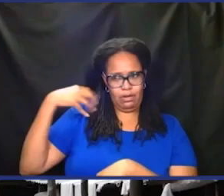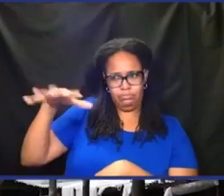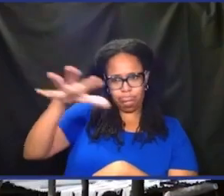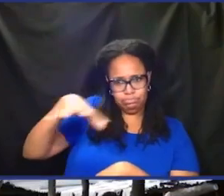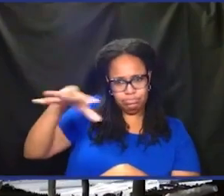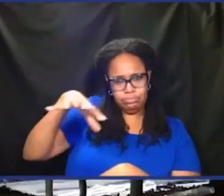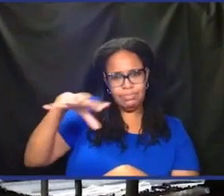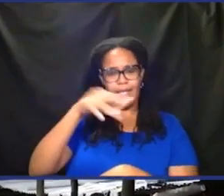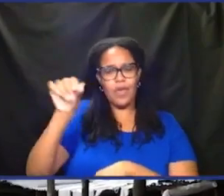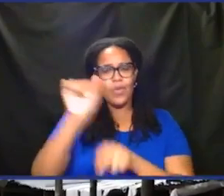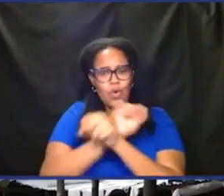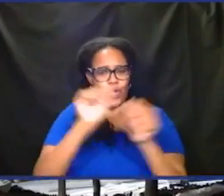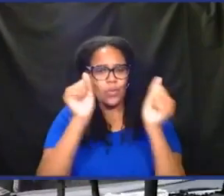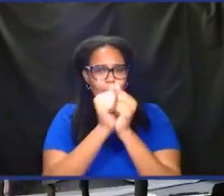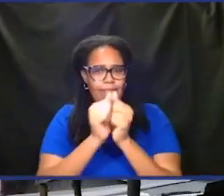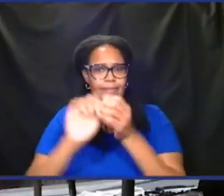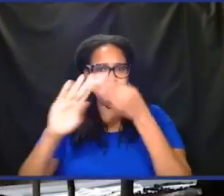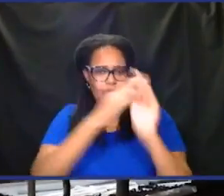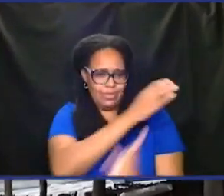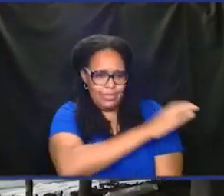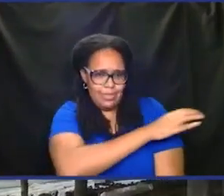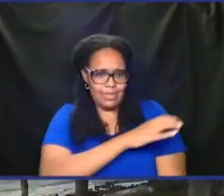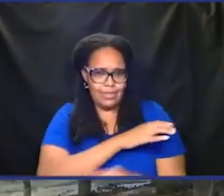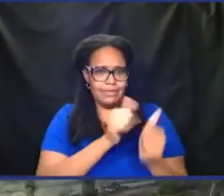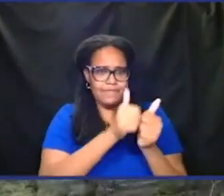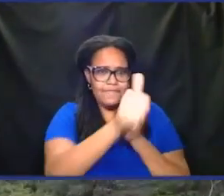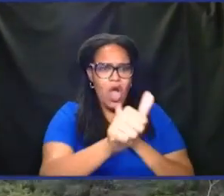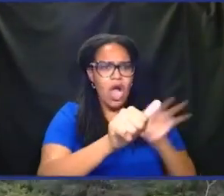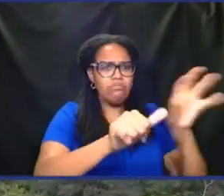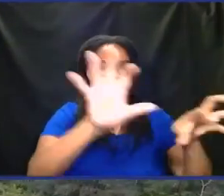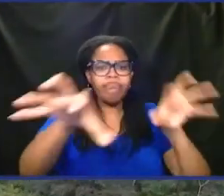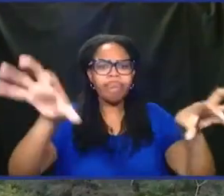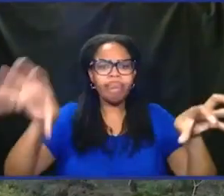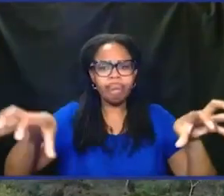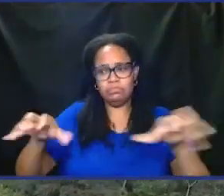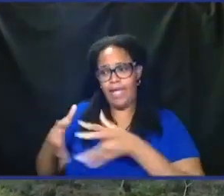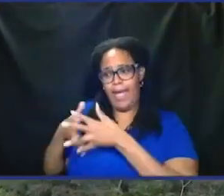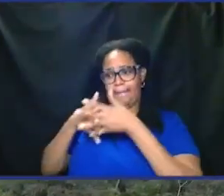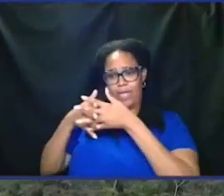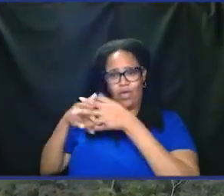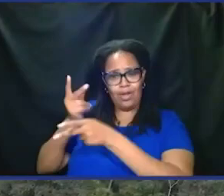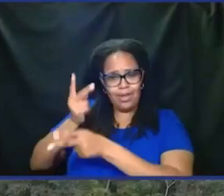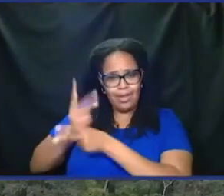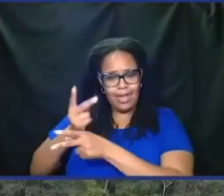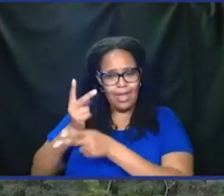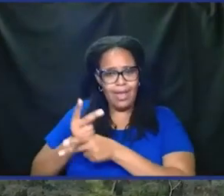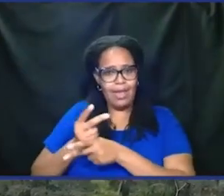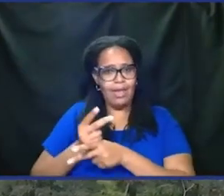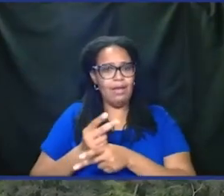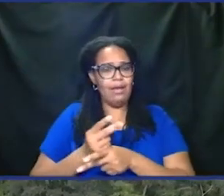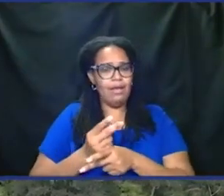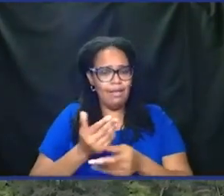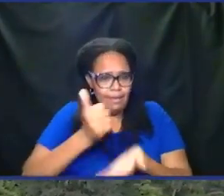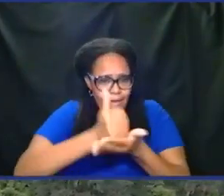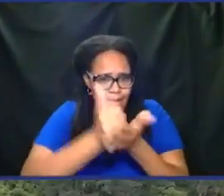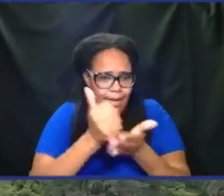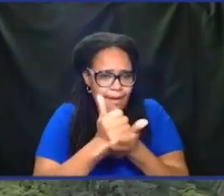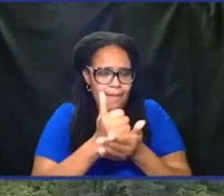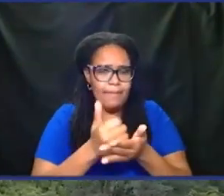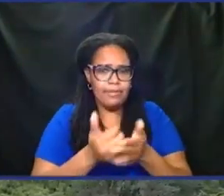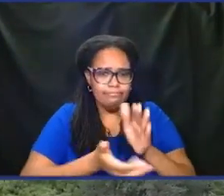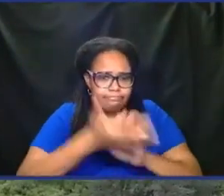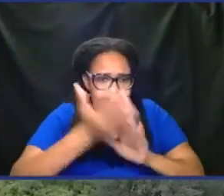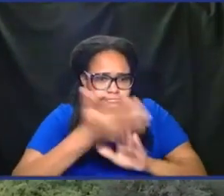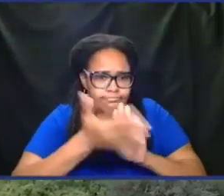areas. Americares renovated and revitalized the clinic in Zondo, where